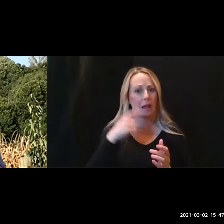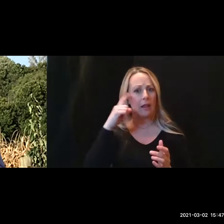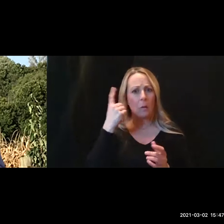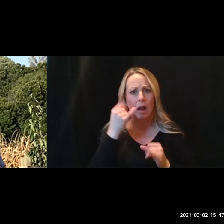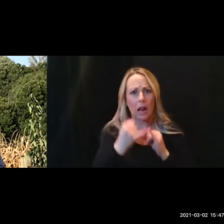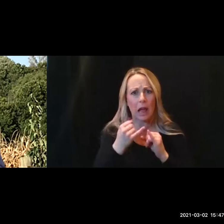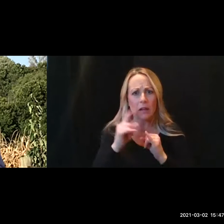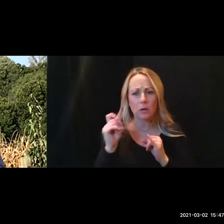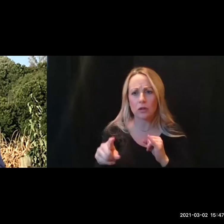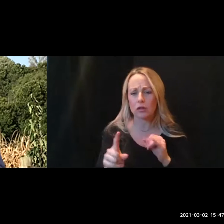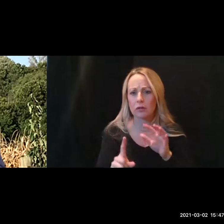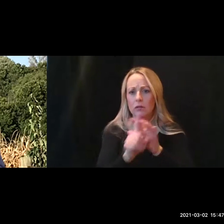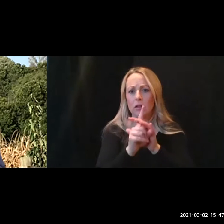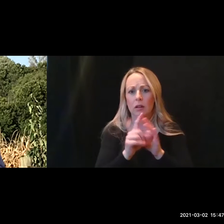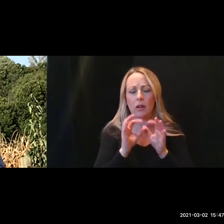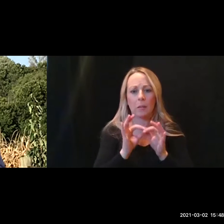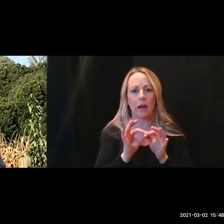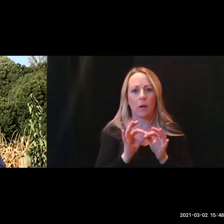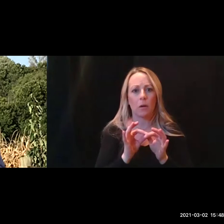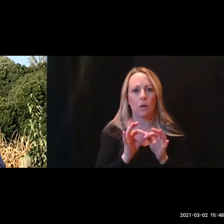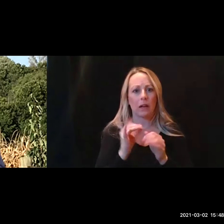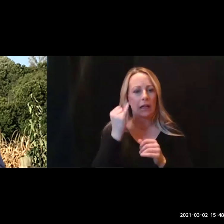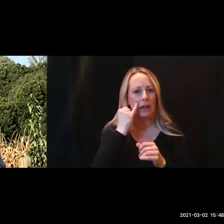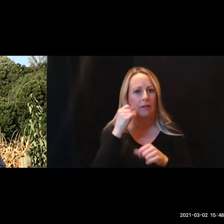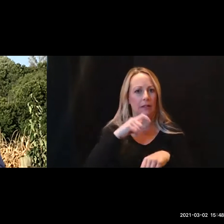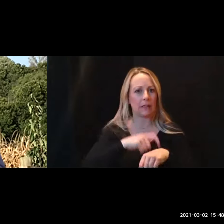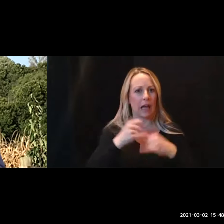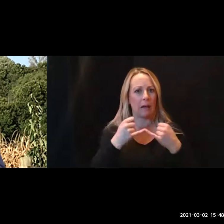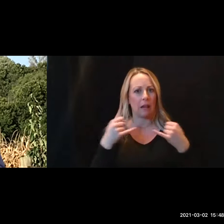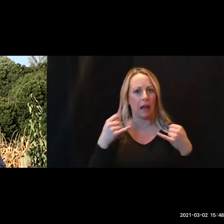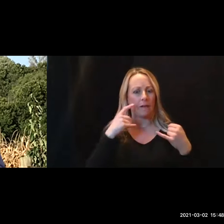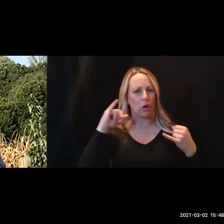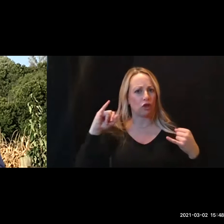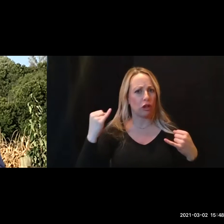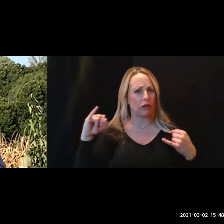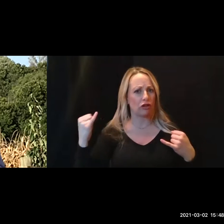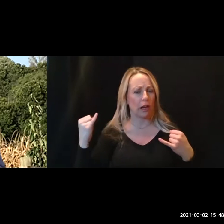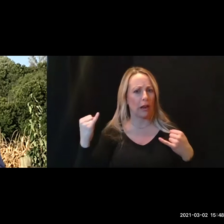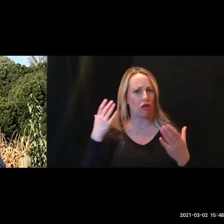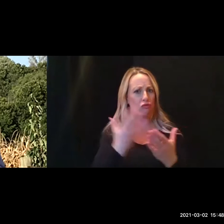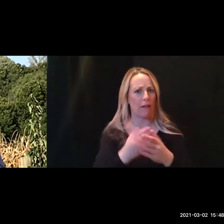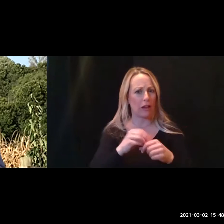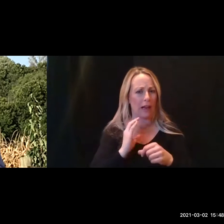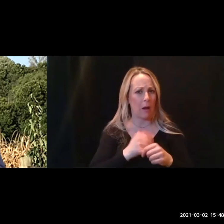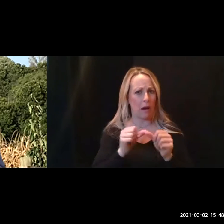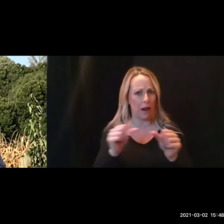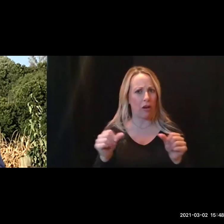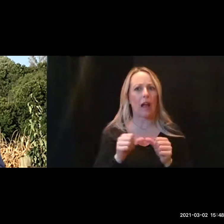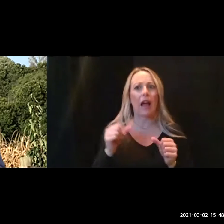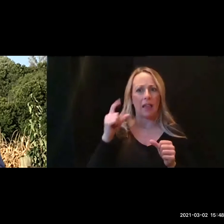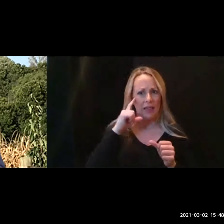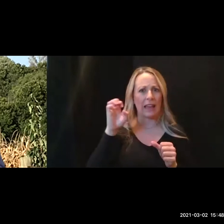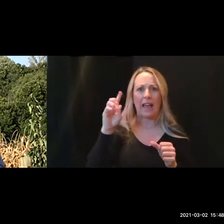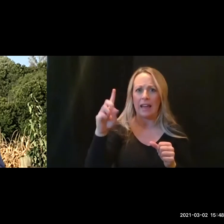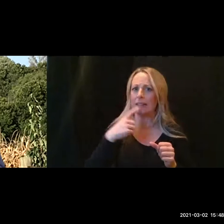question that came in about if there was a timeline on the J&J vaccine arrival in our area. I do know that Ed mentioned we have not yet